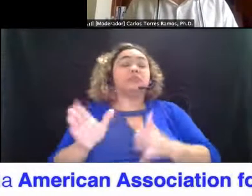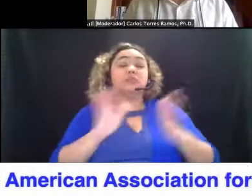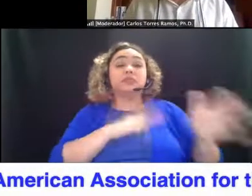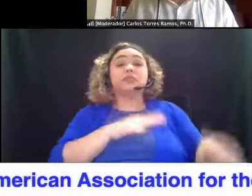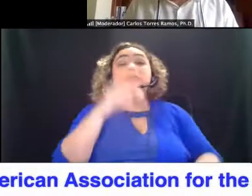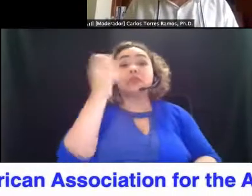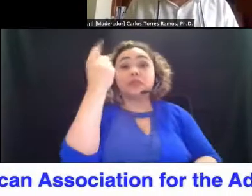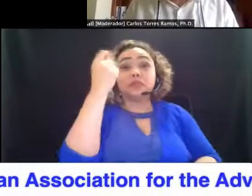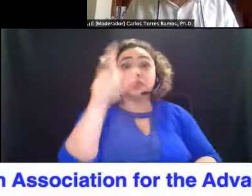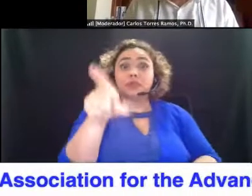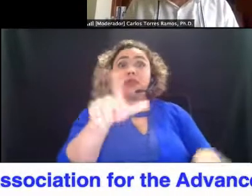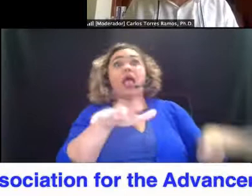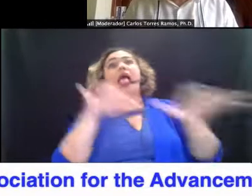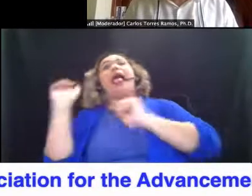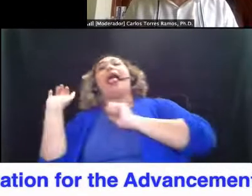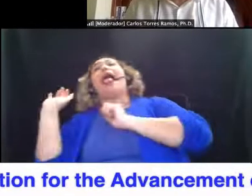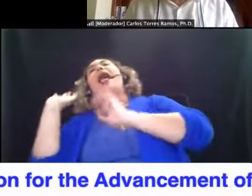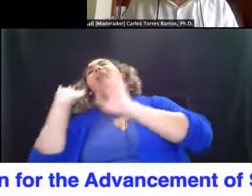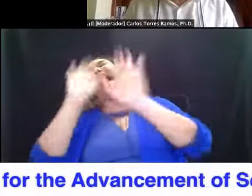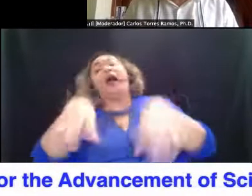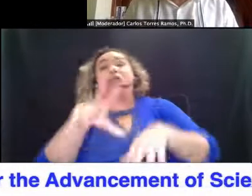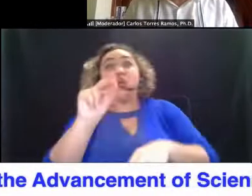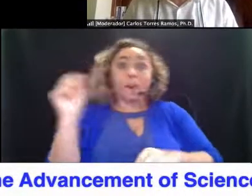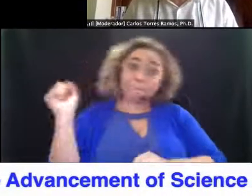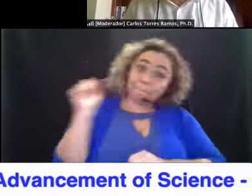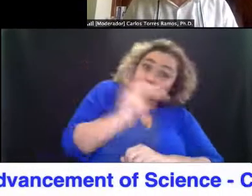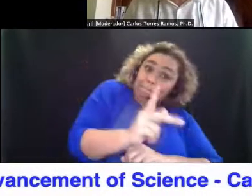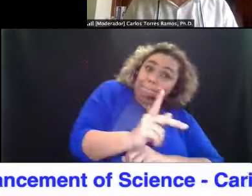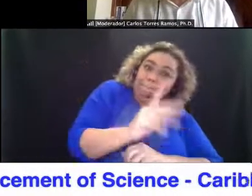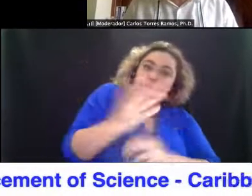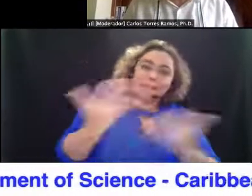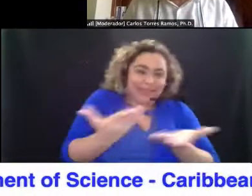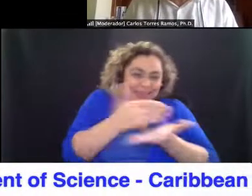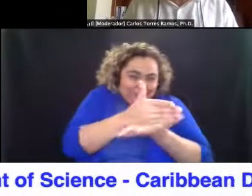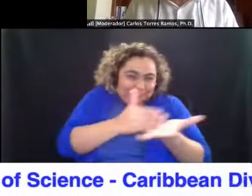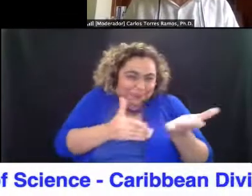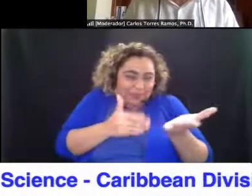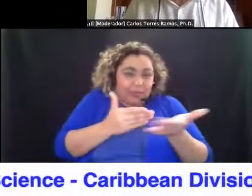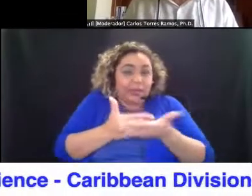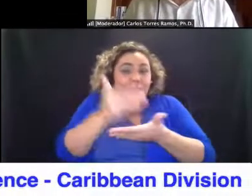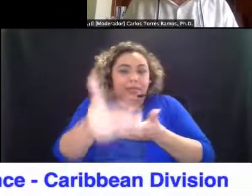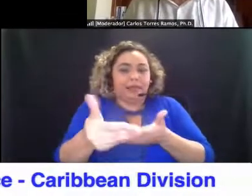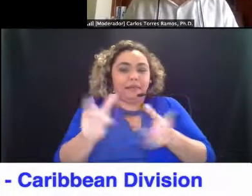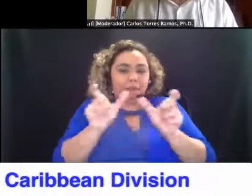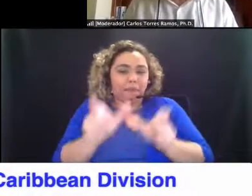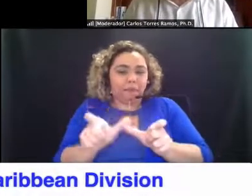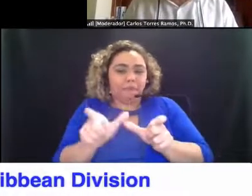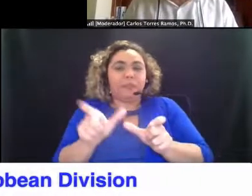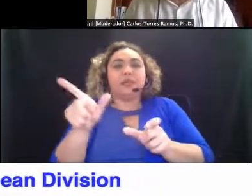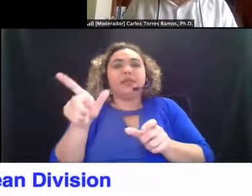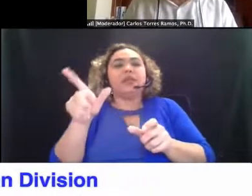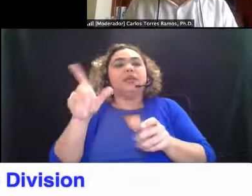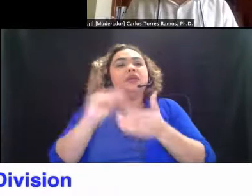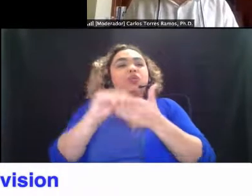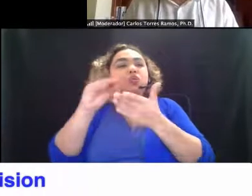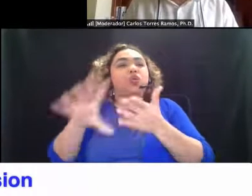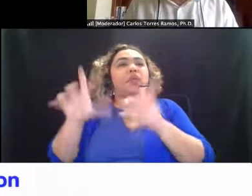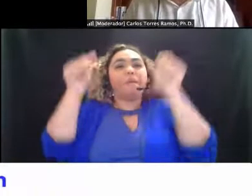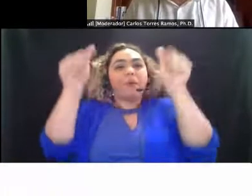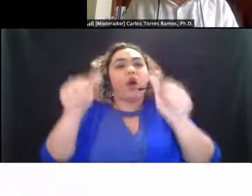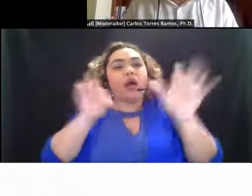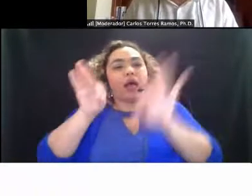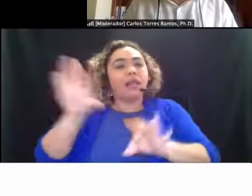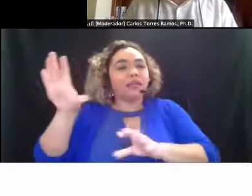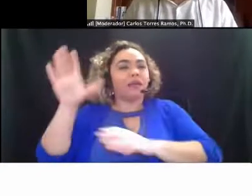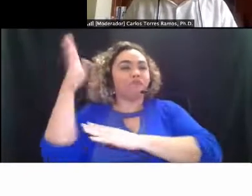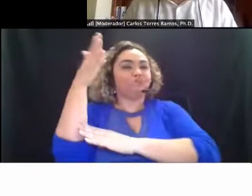don't go away. Please participate of this section, the next section, which is the poster session. And then we